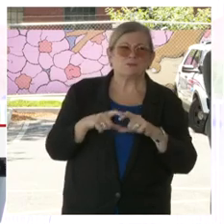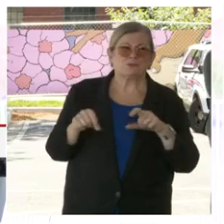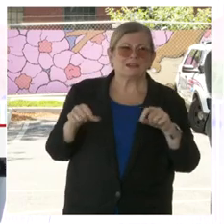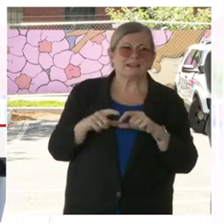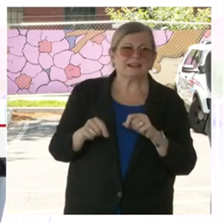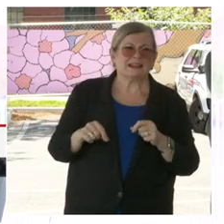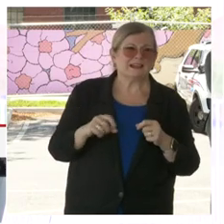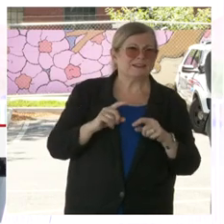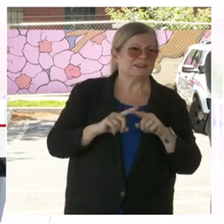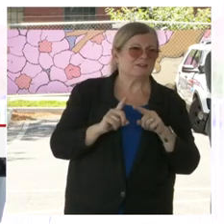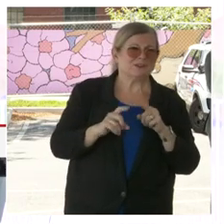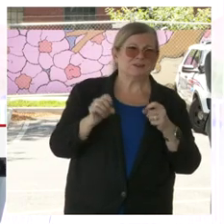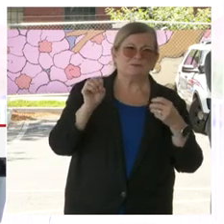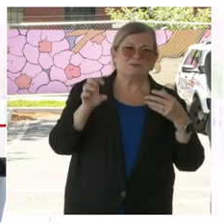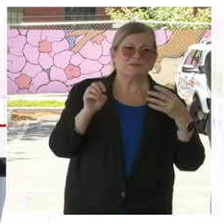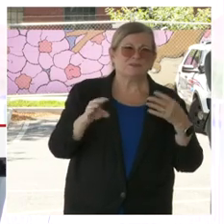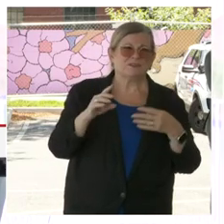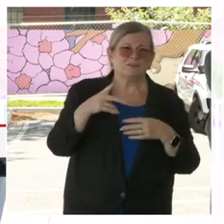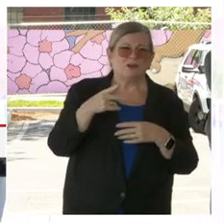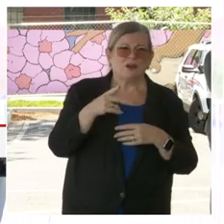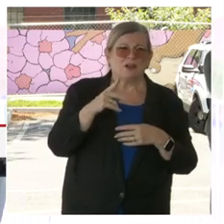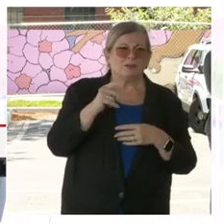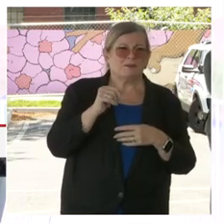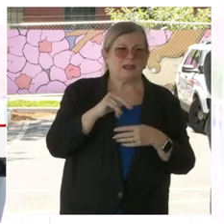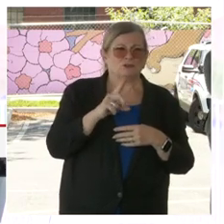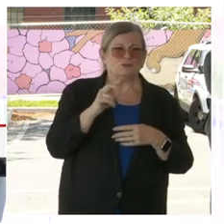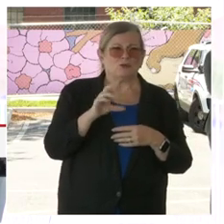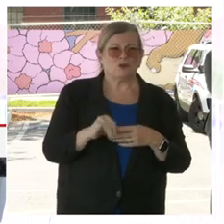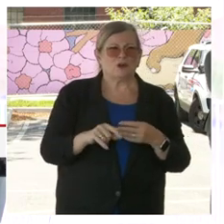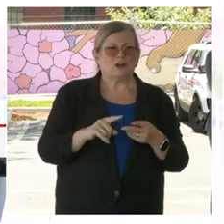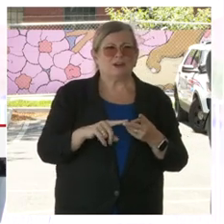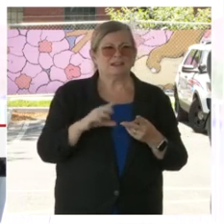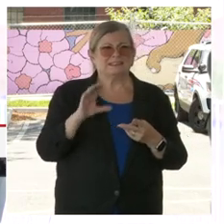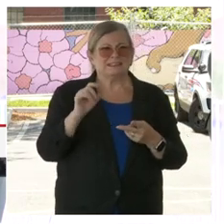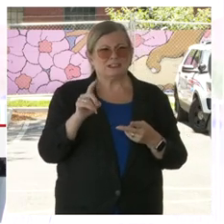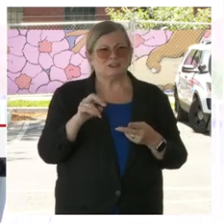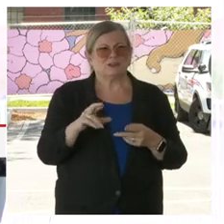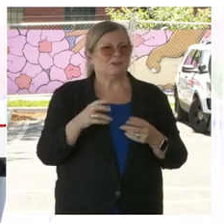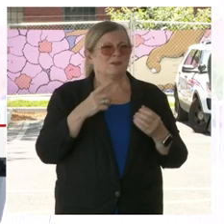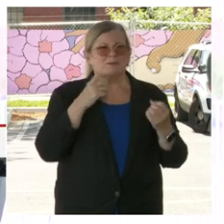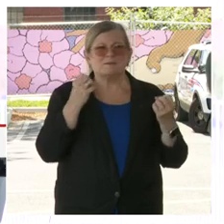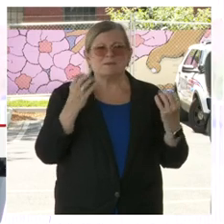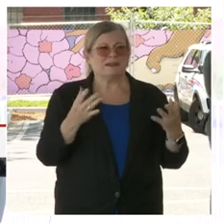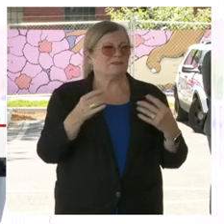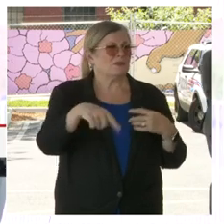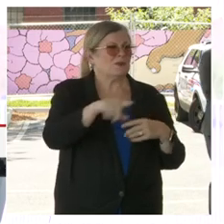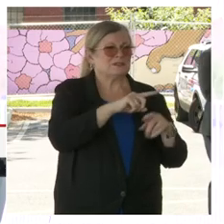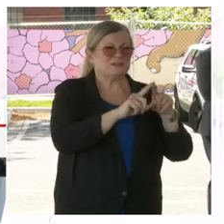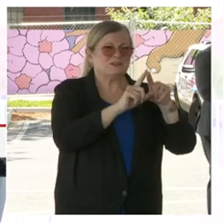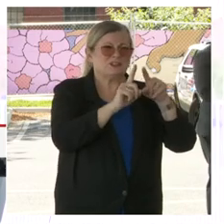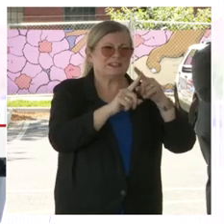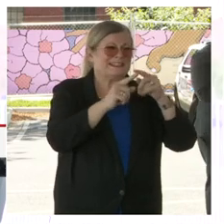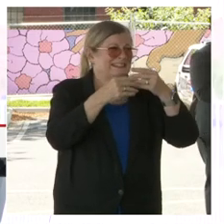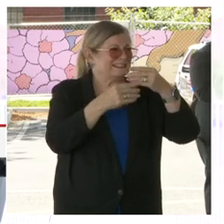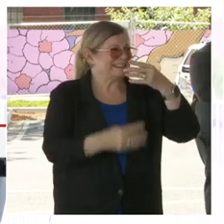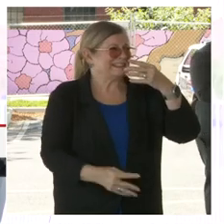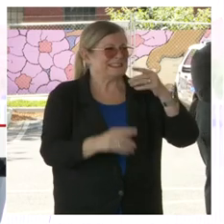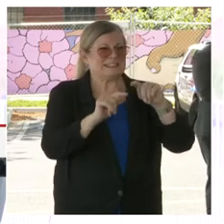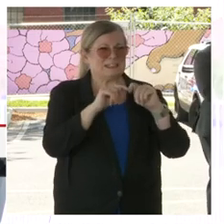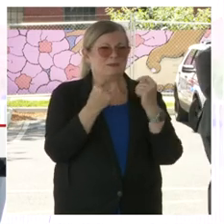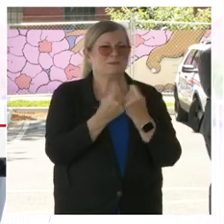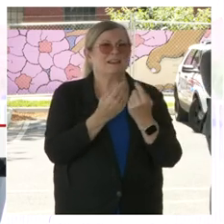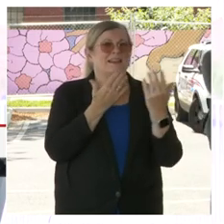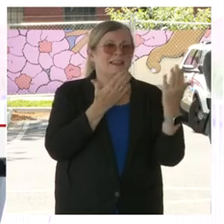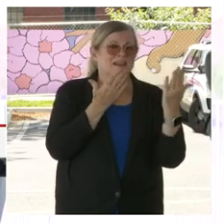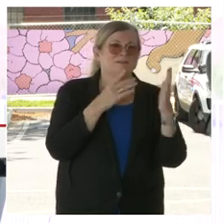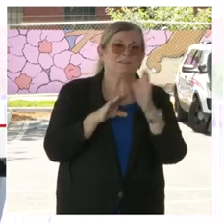Passmore, and their brilliant construction team of Paul Elias, May Lee, David Osse, as well as Lindsay Morton. We also want to thank development partners